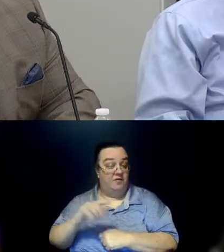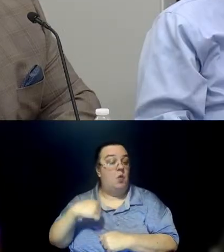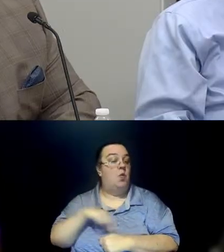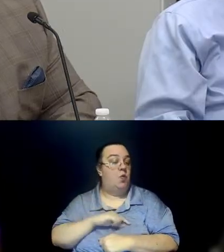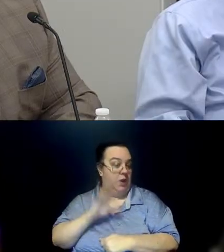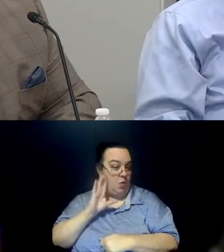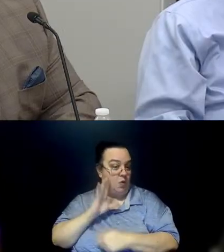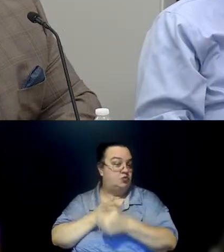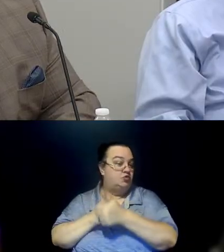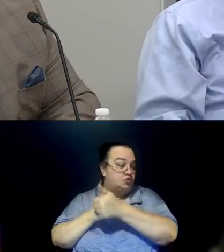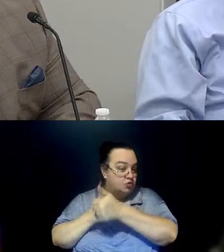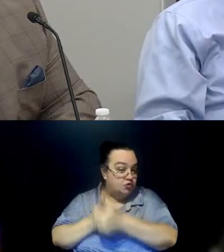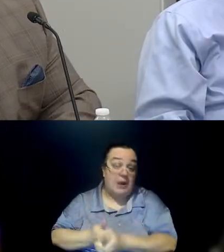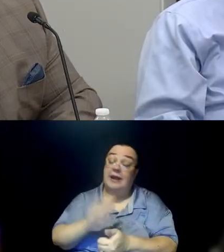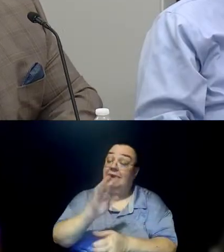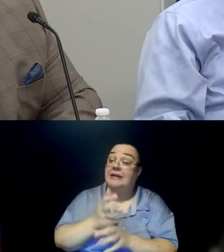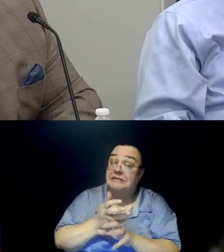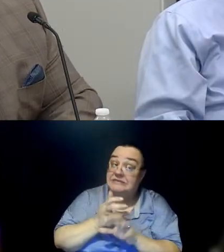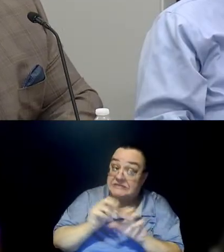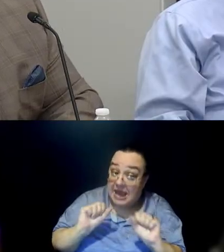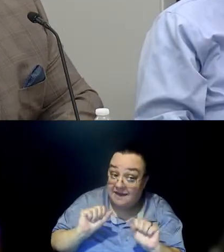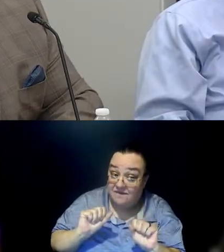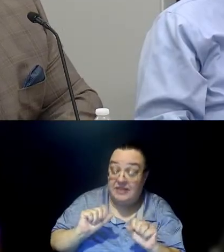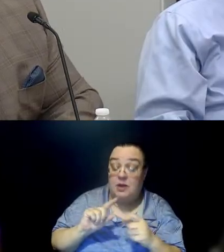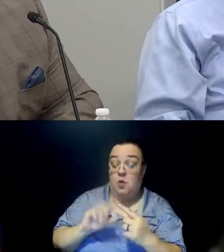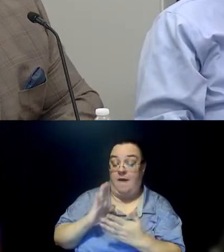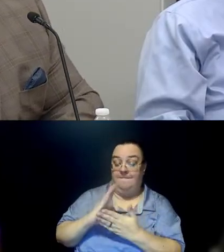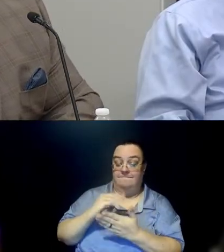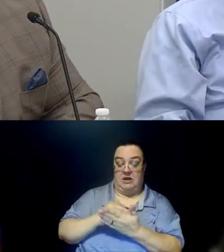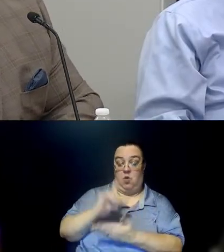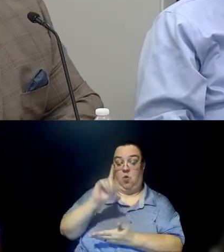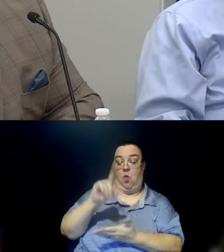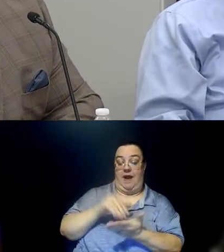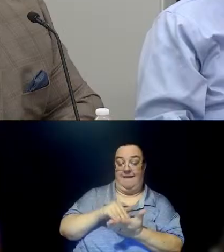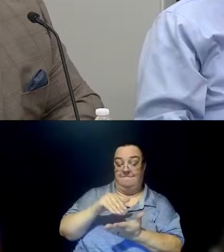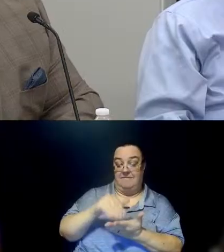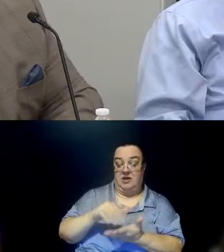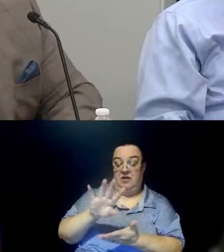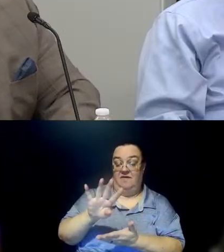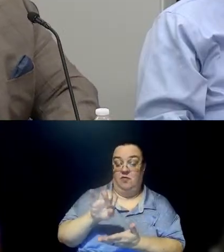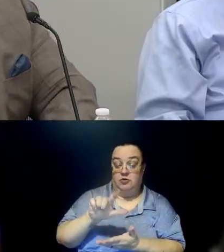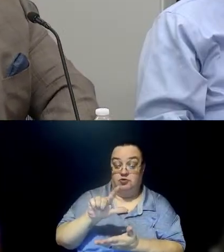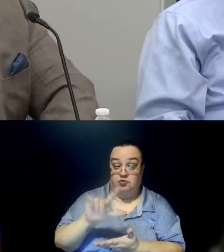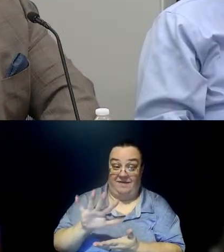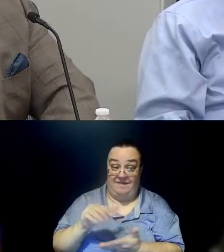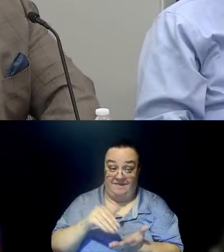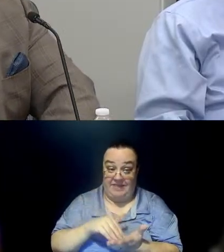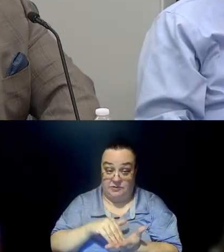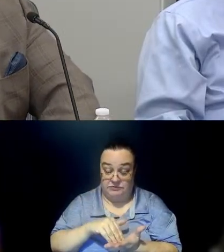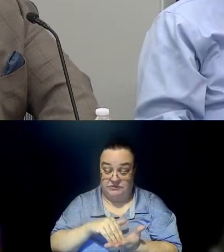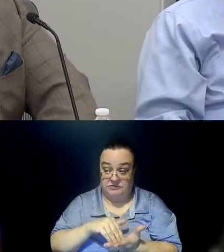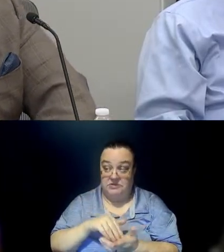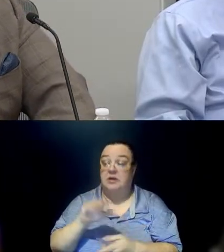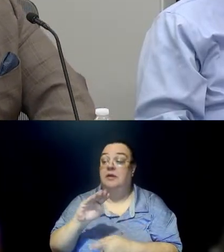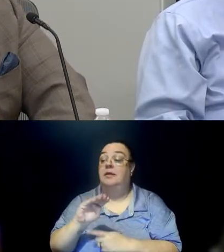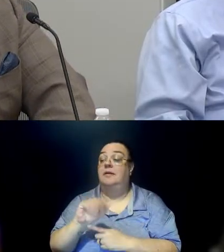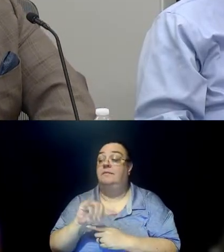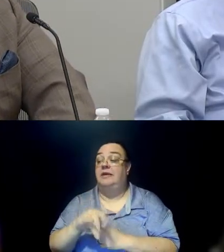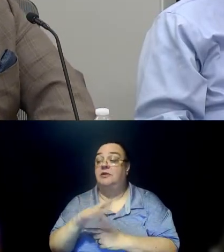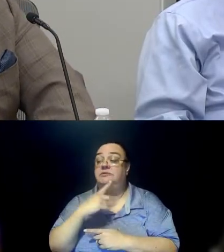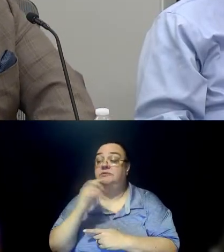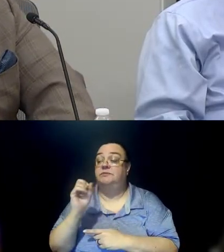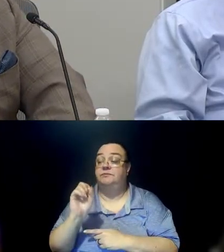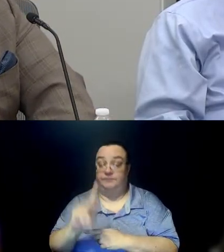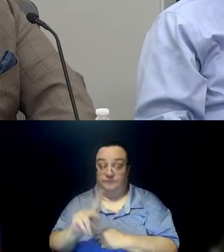tracking safely to budget 1,425,000. Okay.